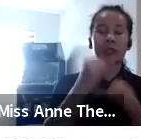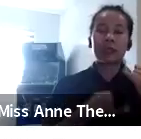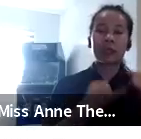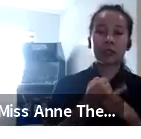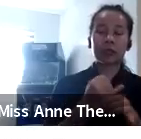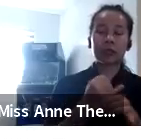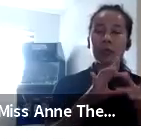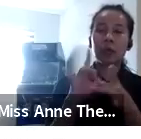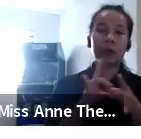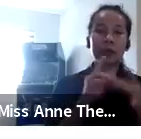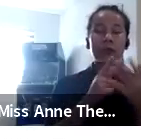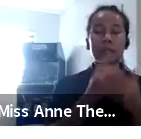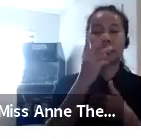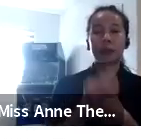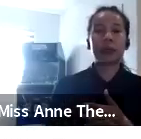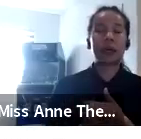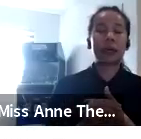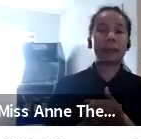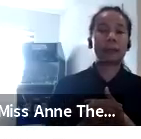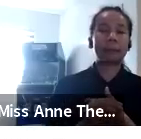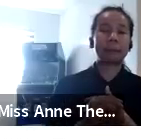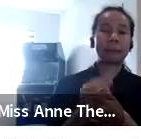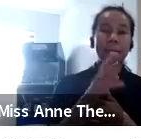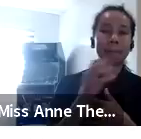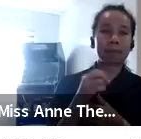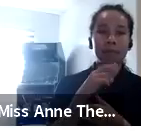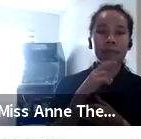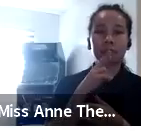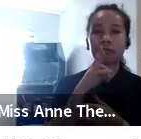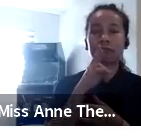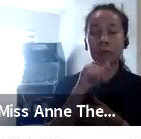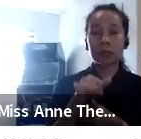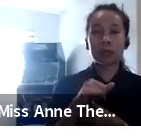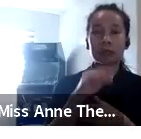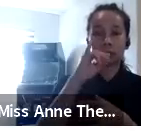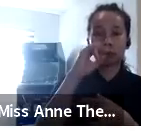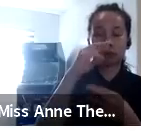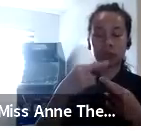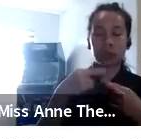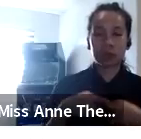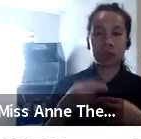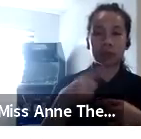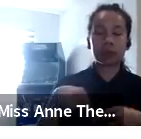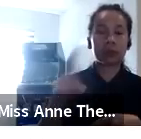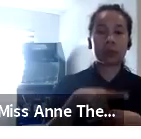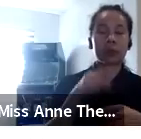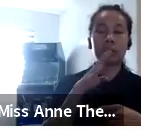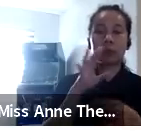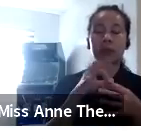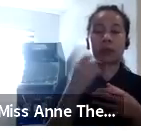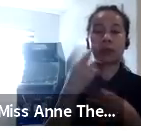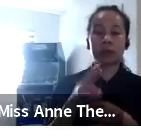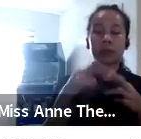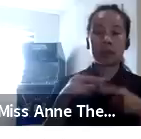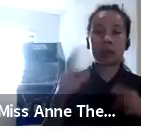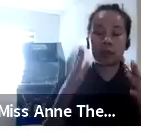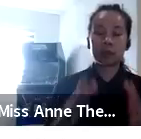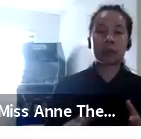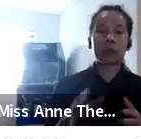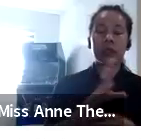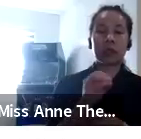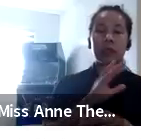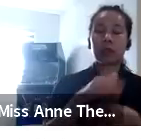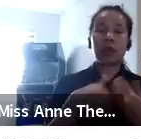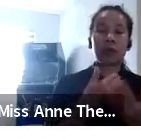cooperation program. And they are requesting you to be one of their esteemed researchers, and everything